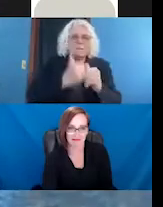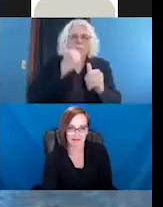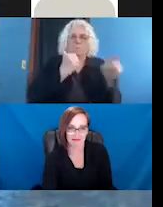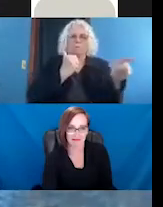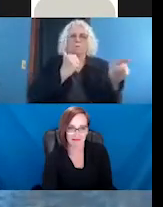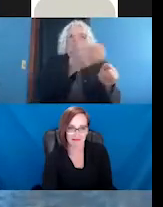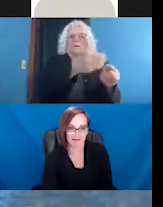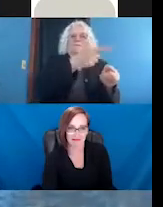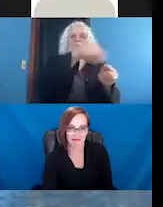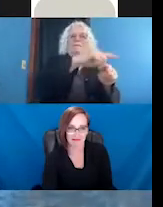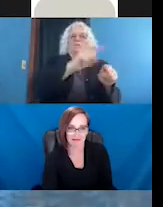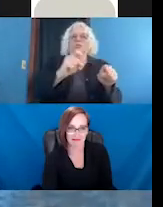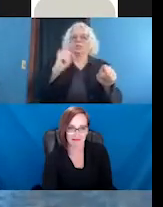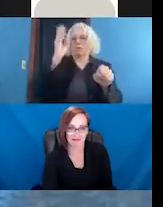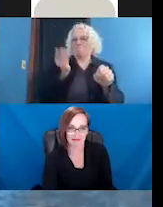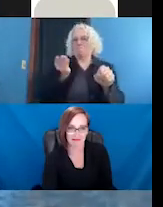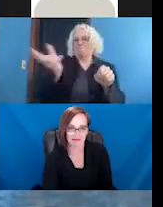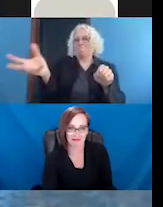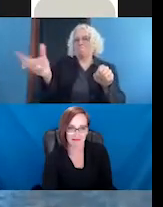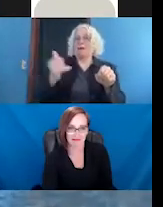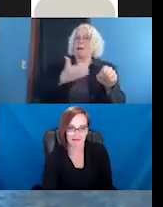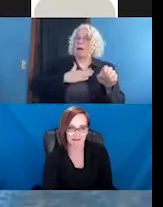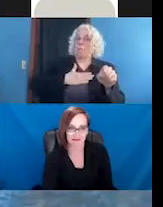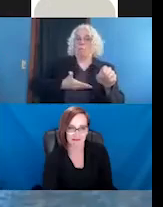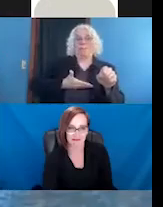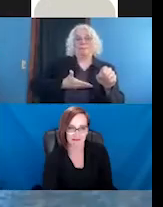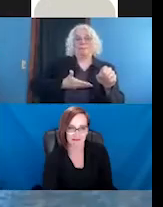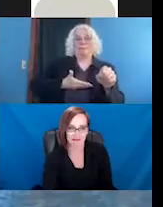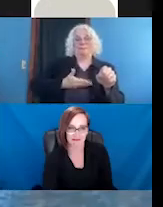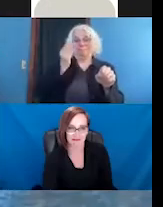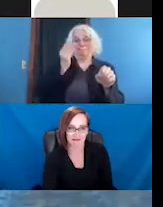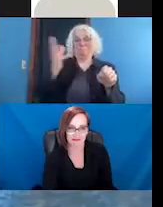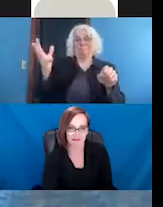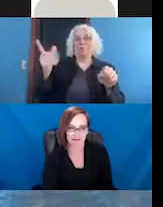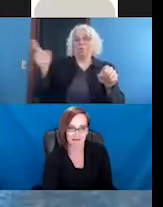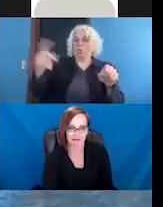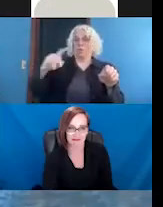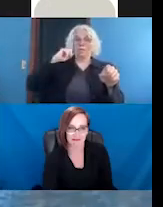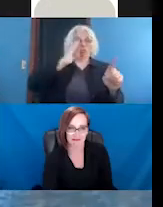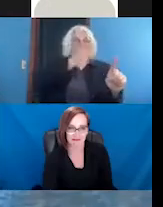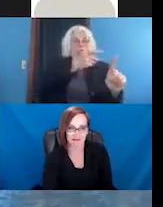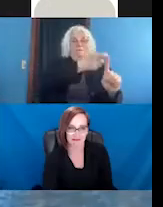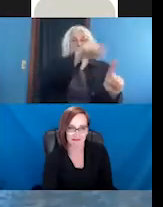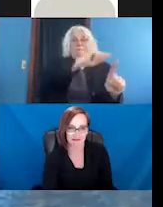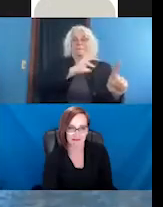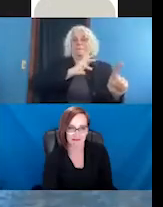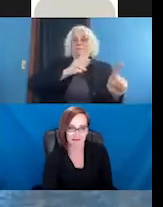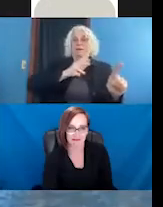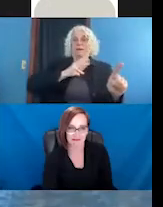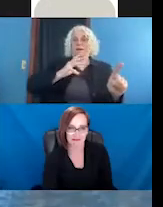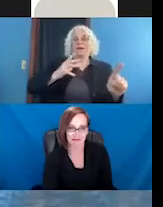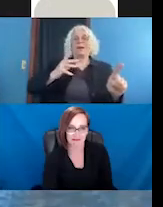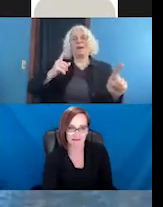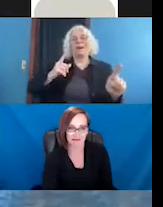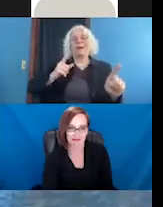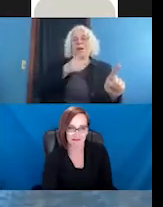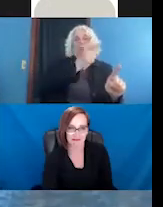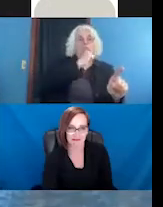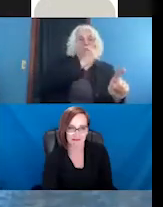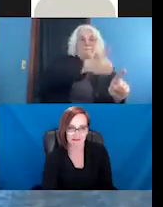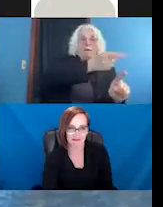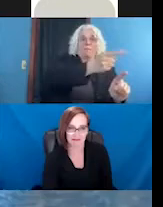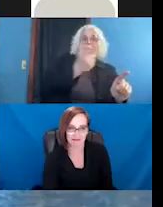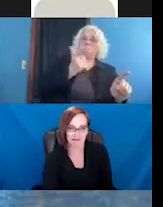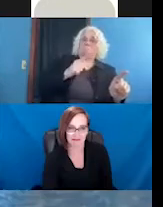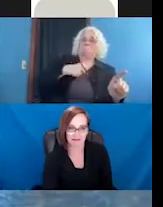big charge, and I'm willing to help for you to hear directly from young people. I think I'm a good alternative, but you can talk